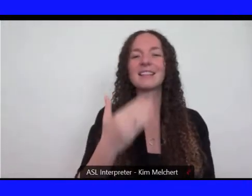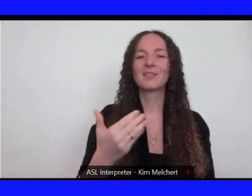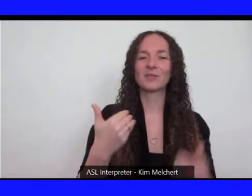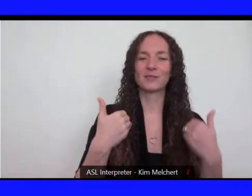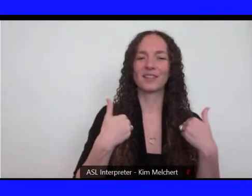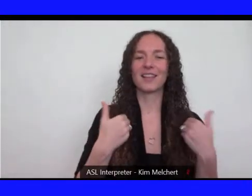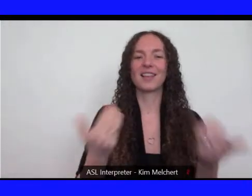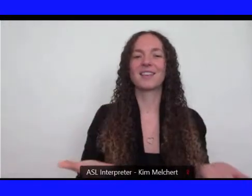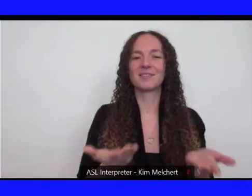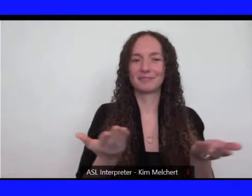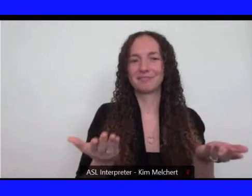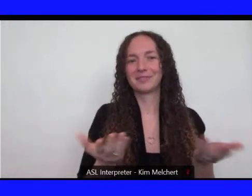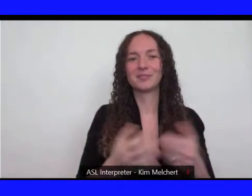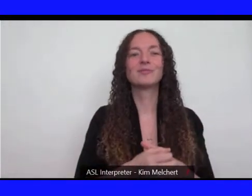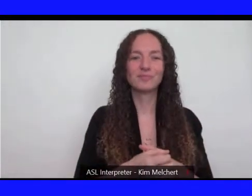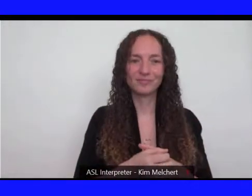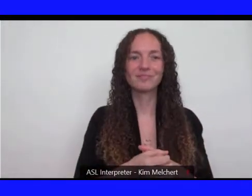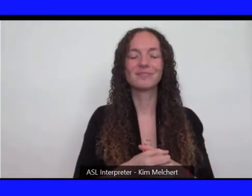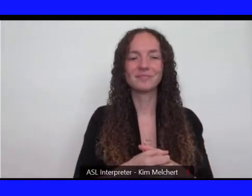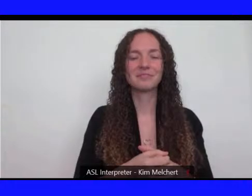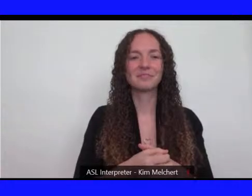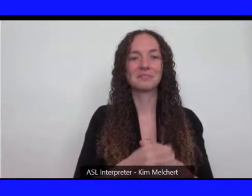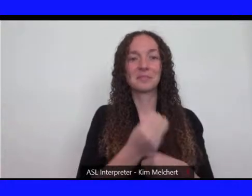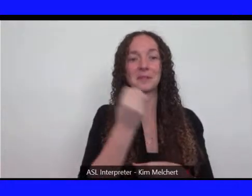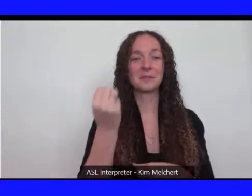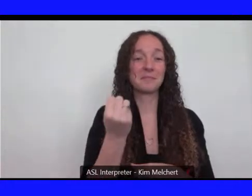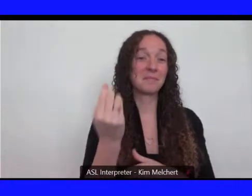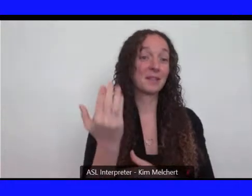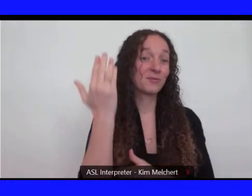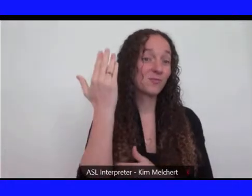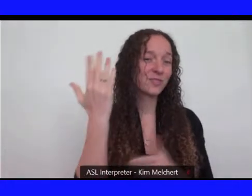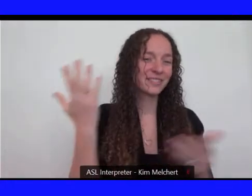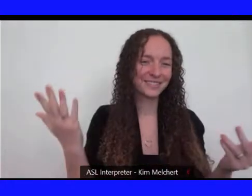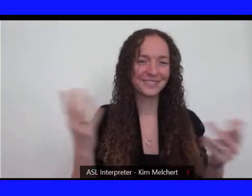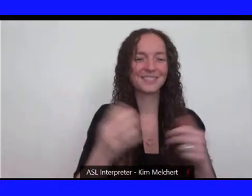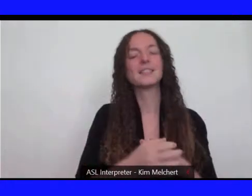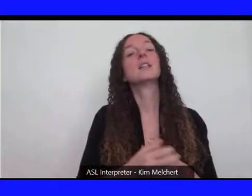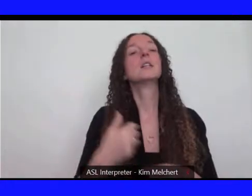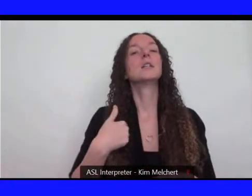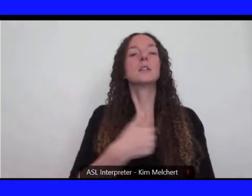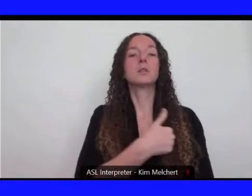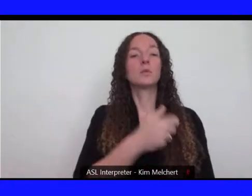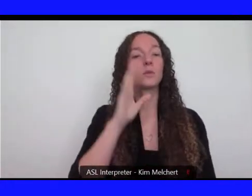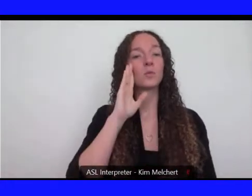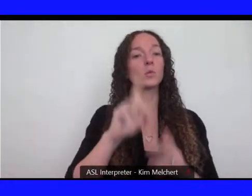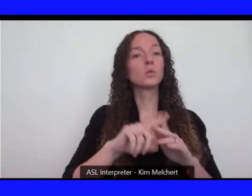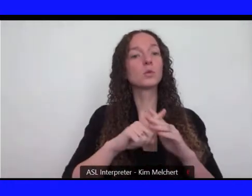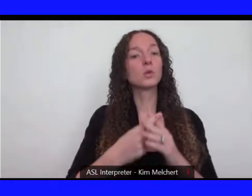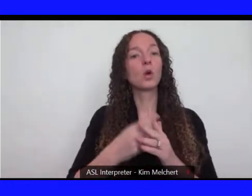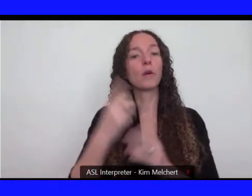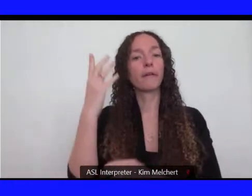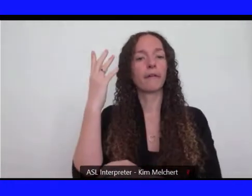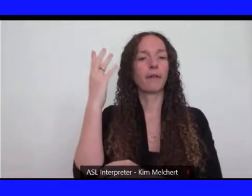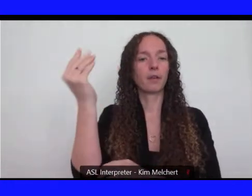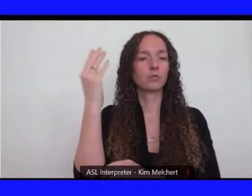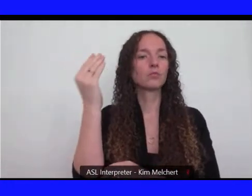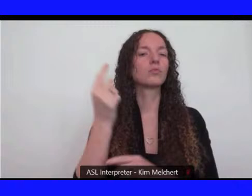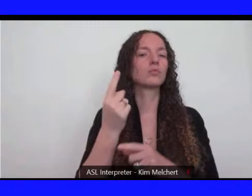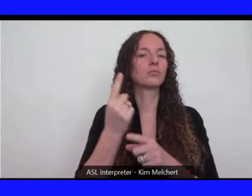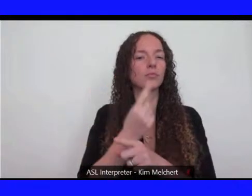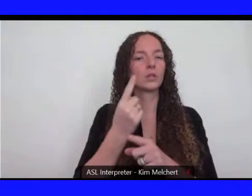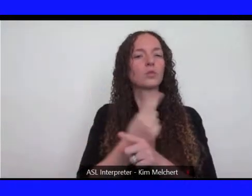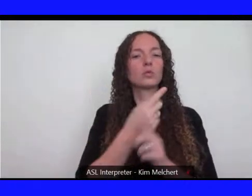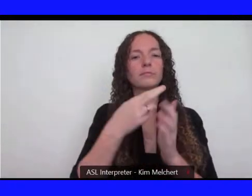voting rights and filibuster subsequently. We, though, continue to be in touch with our electeds. We